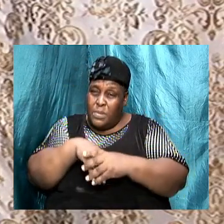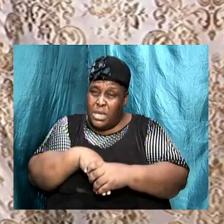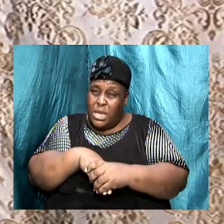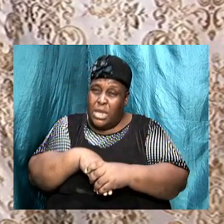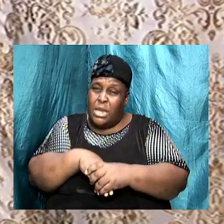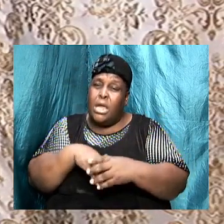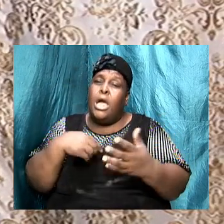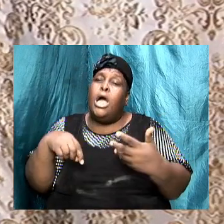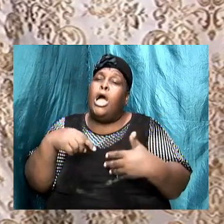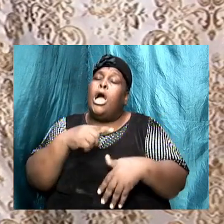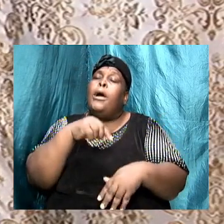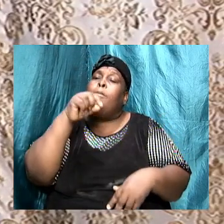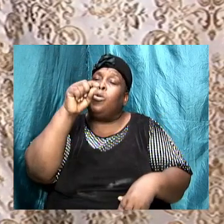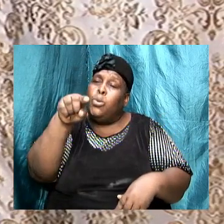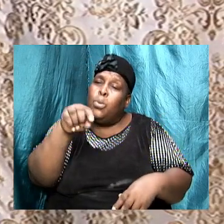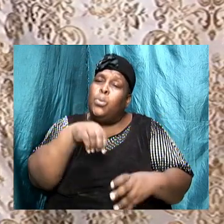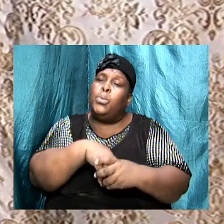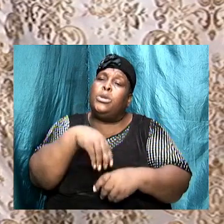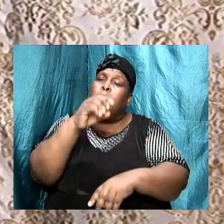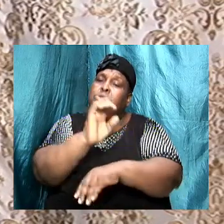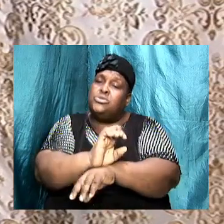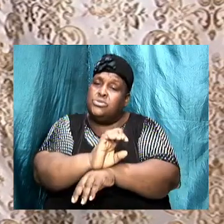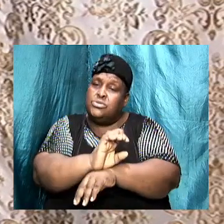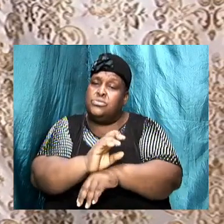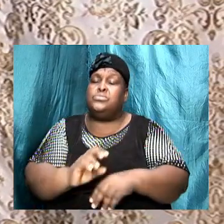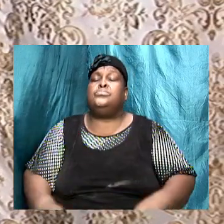enter in the world, but enter in the church.